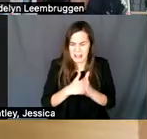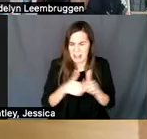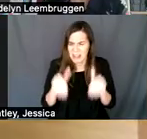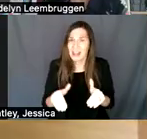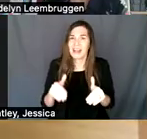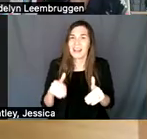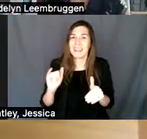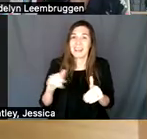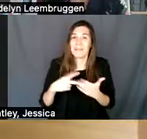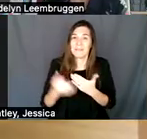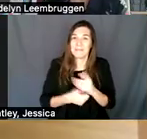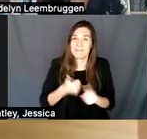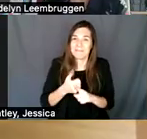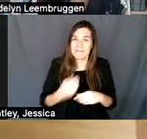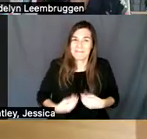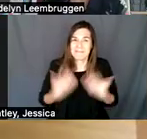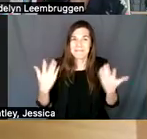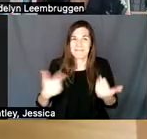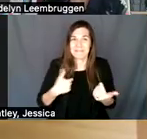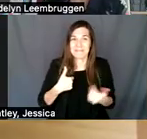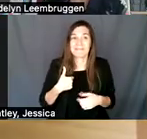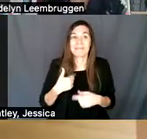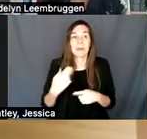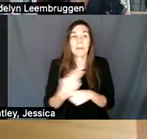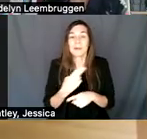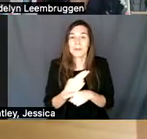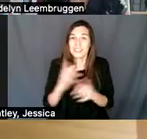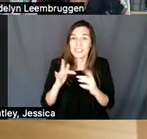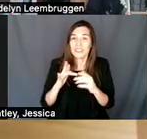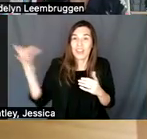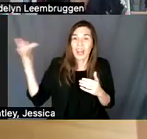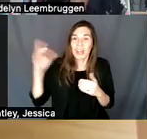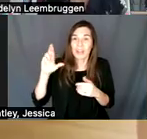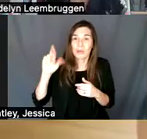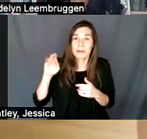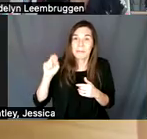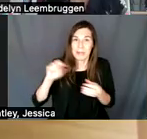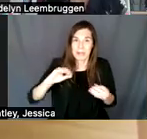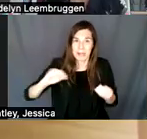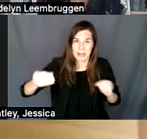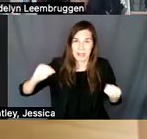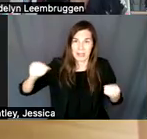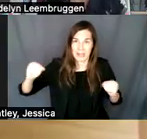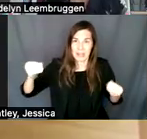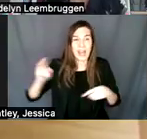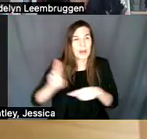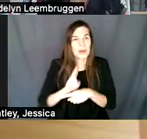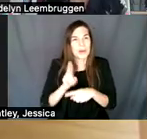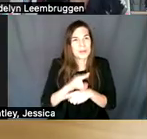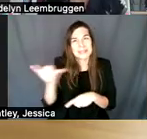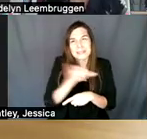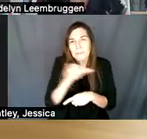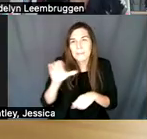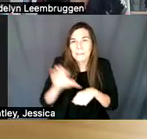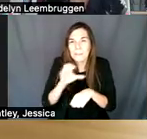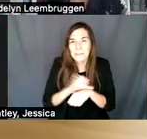project itself. Here I'm using this shiny ribbon to create all of the deformation modes that I studied using computer simulations. By the